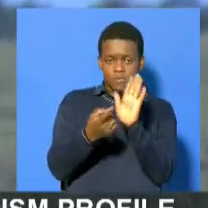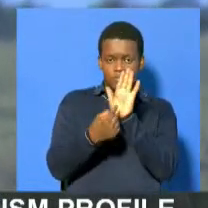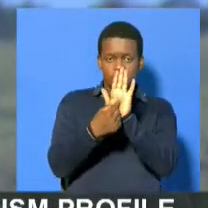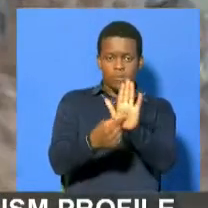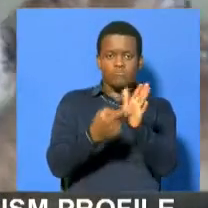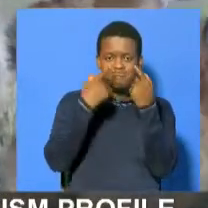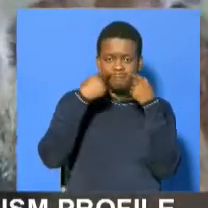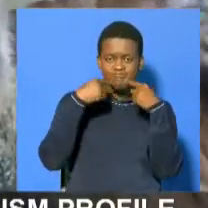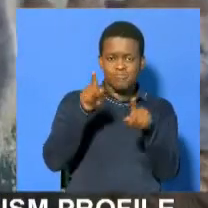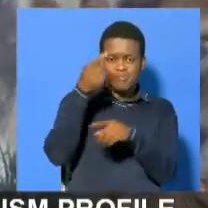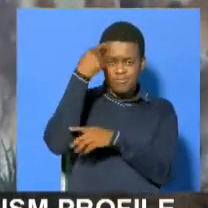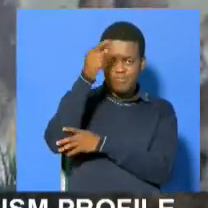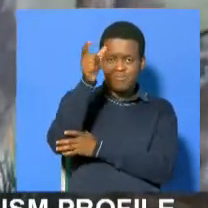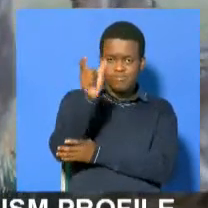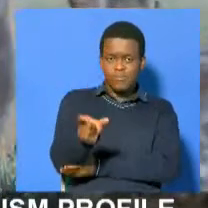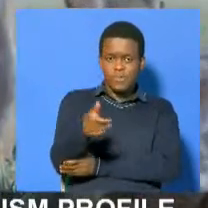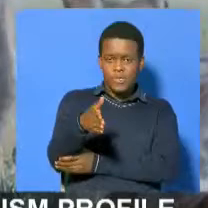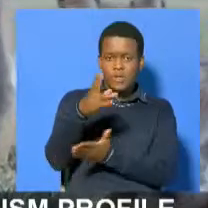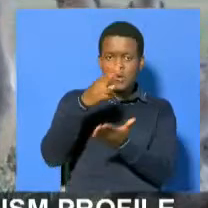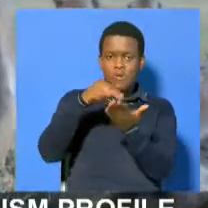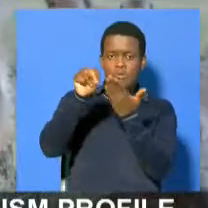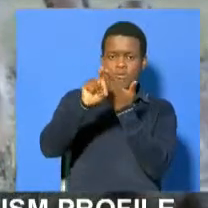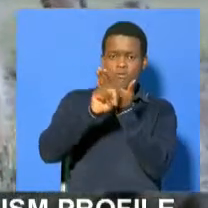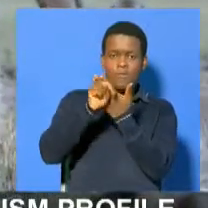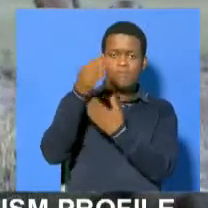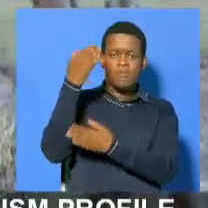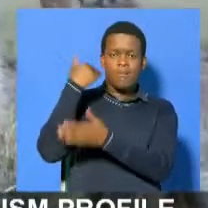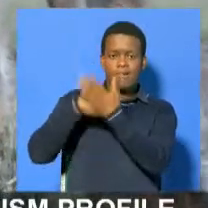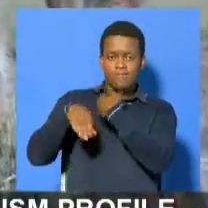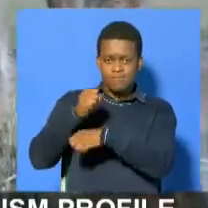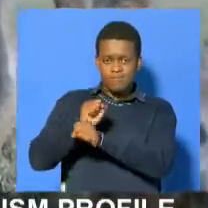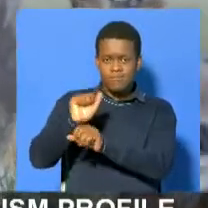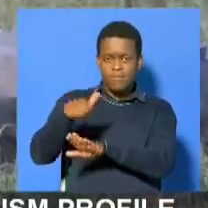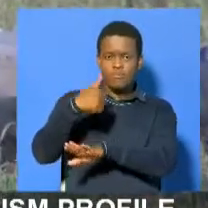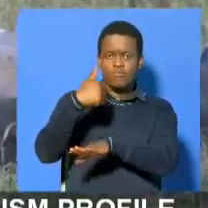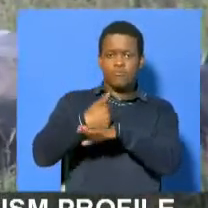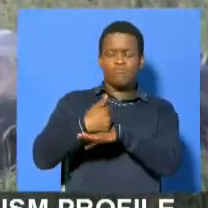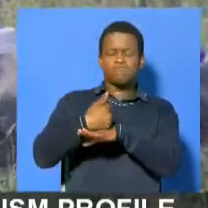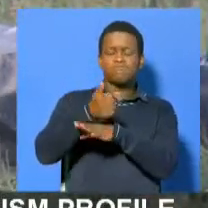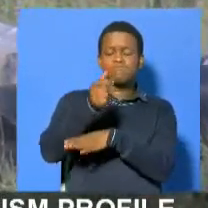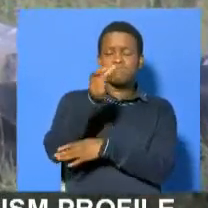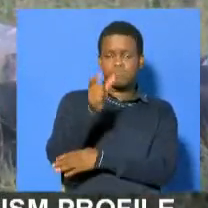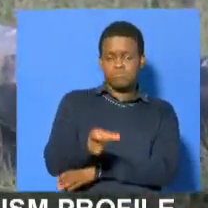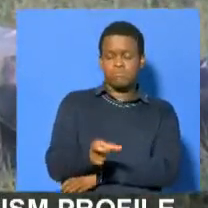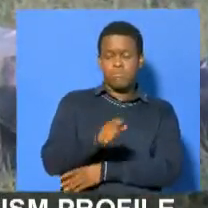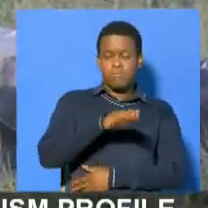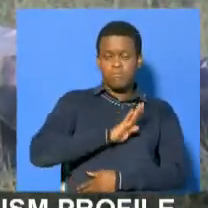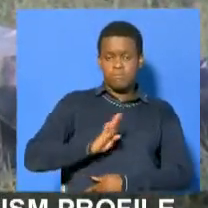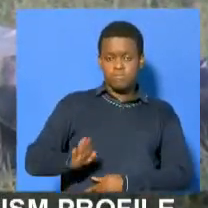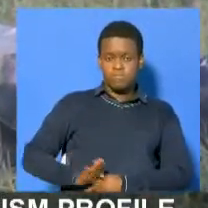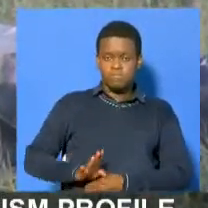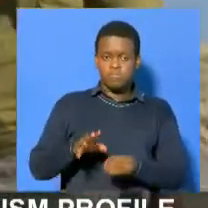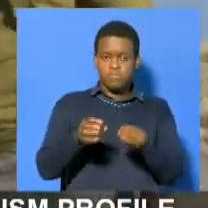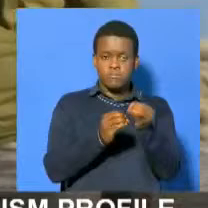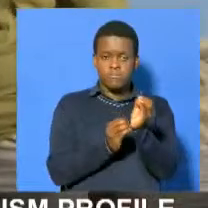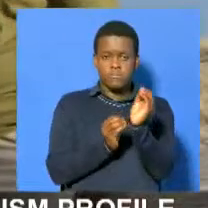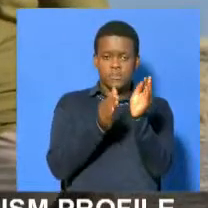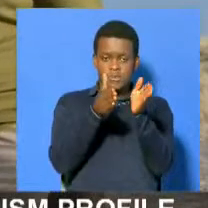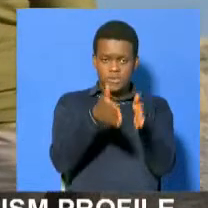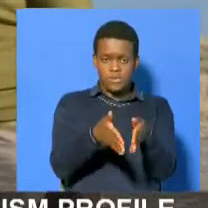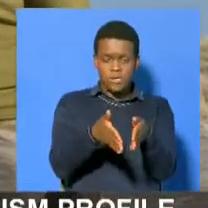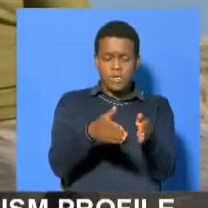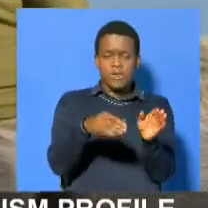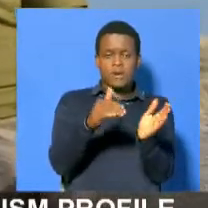and in November last year, she was appointed as the African Tourism Board Commissioner as the head of human resources